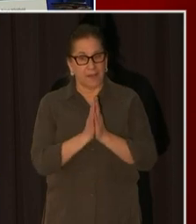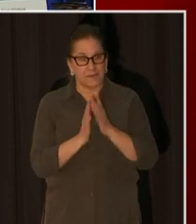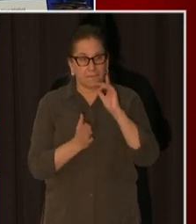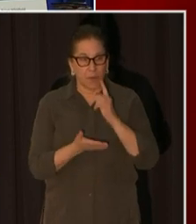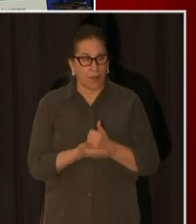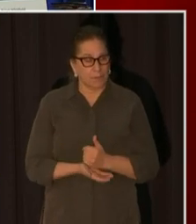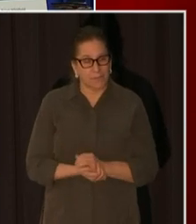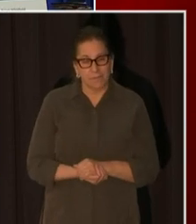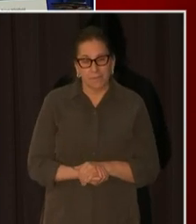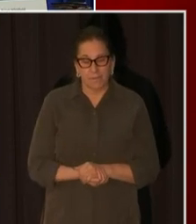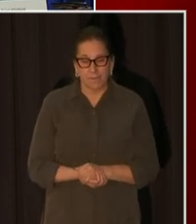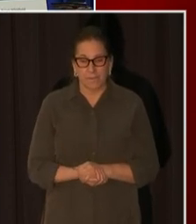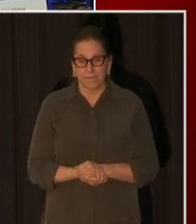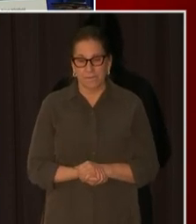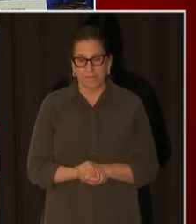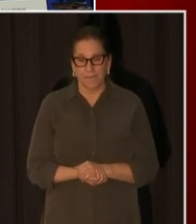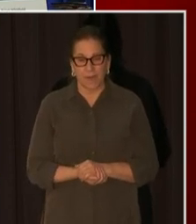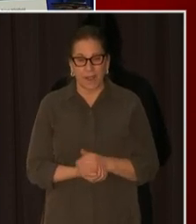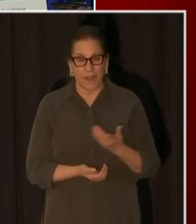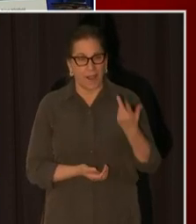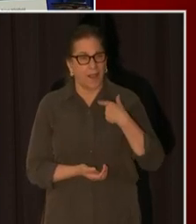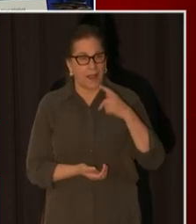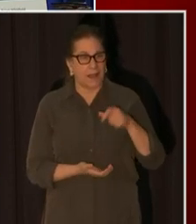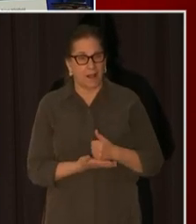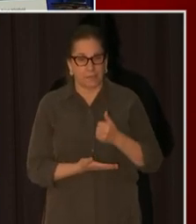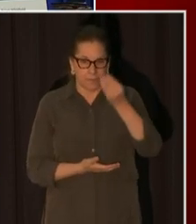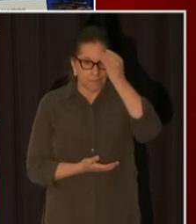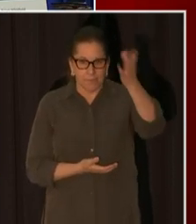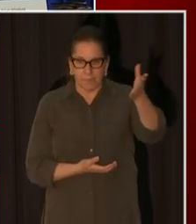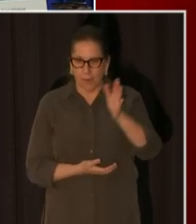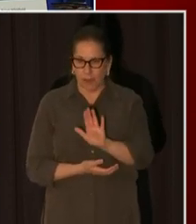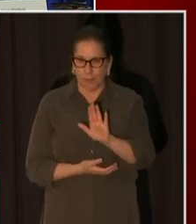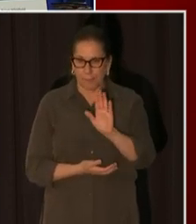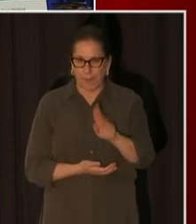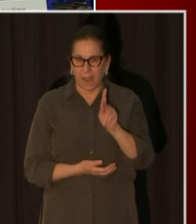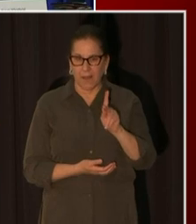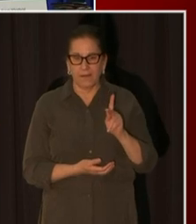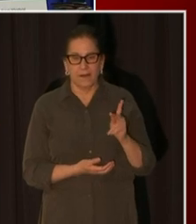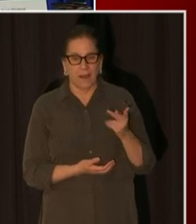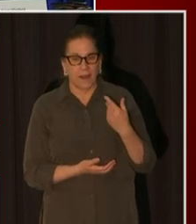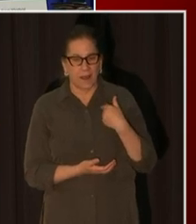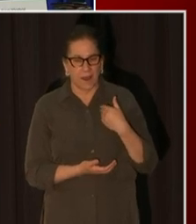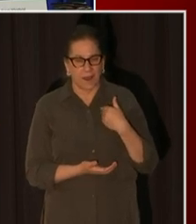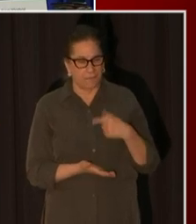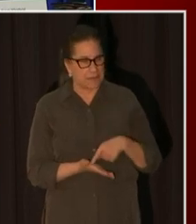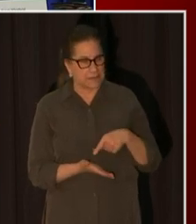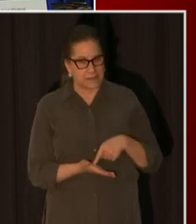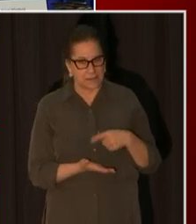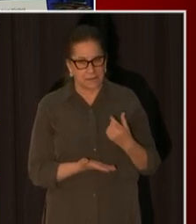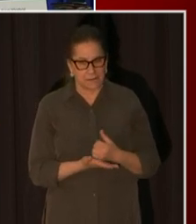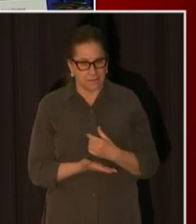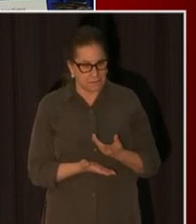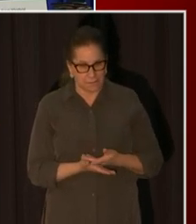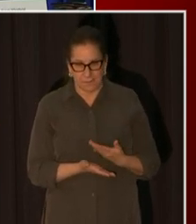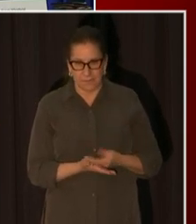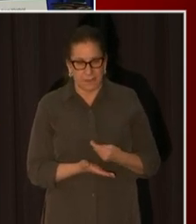the volume. Are there opportunities for business owners to actually help city government?